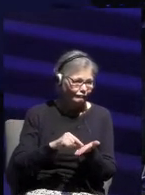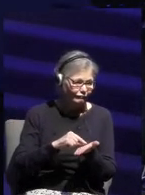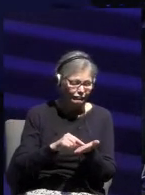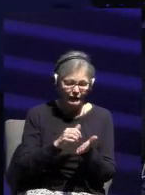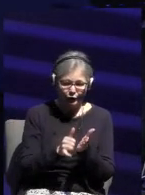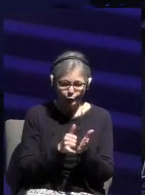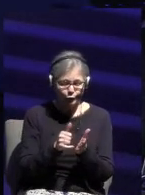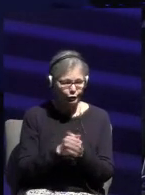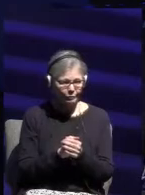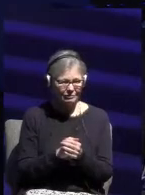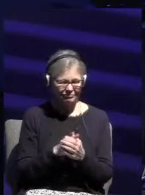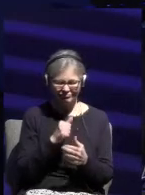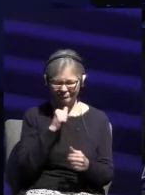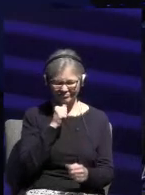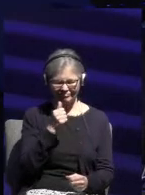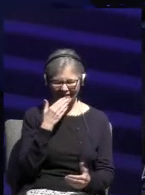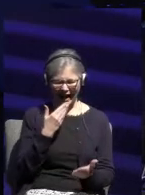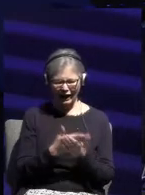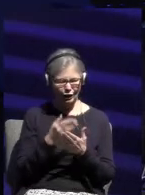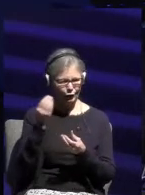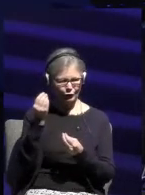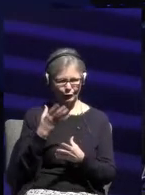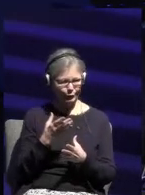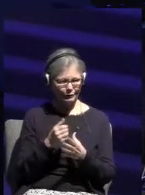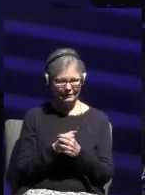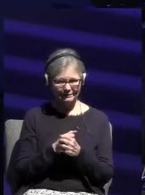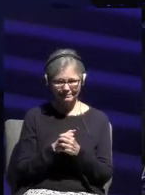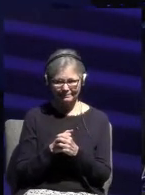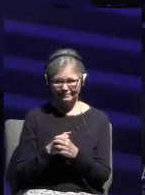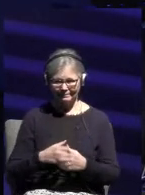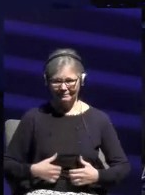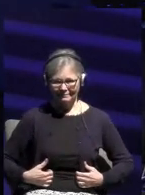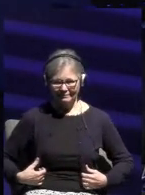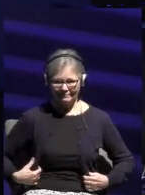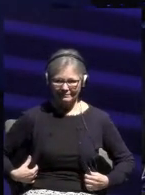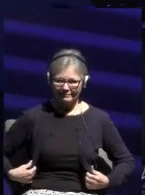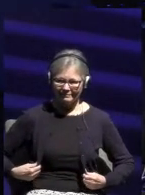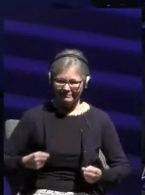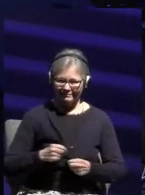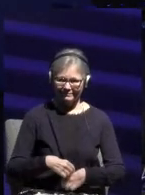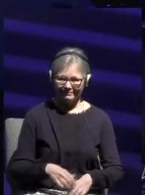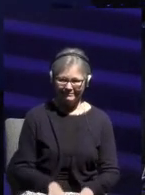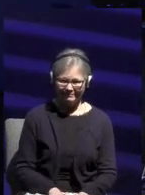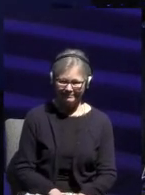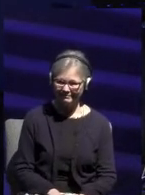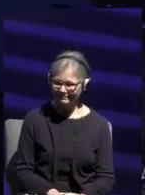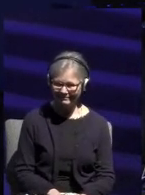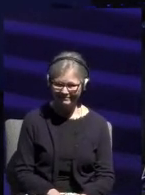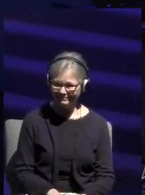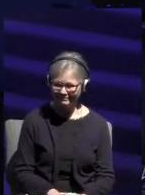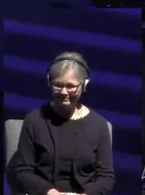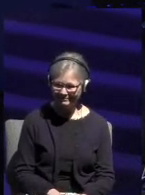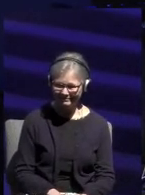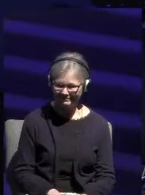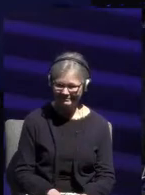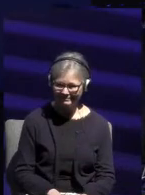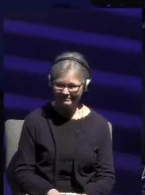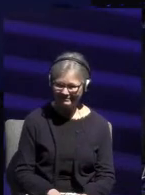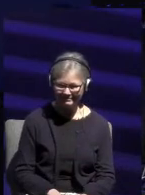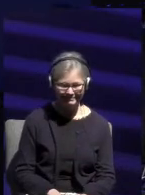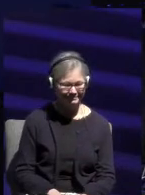seem to be a lot of good news lately, does there? Doesn't seem to be a lot of good news, and it seems like the